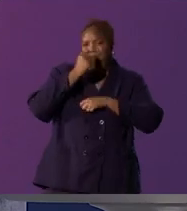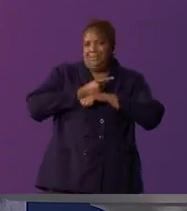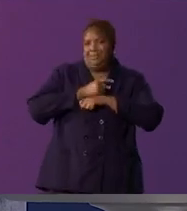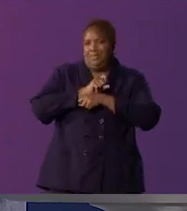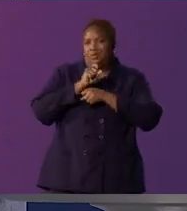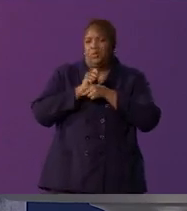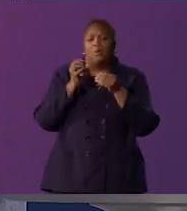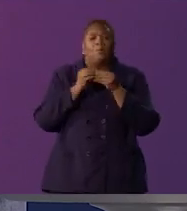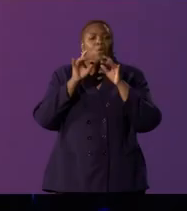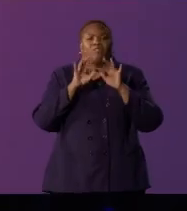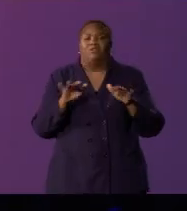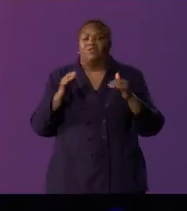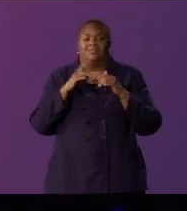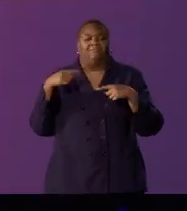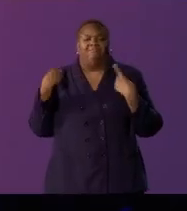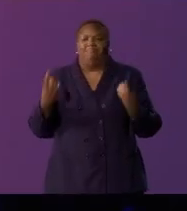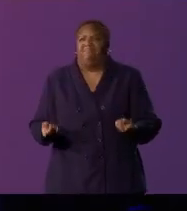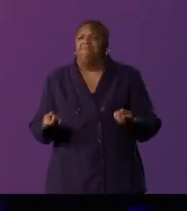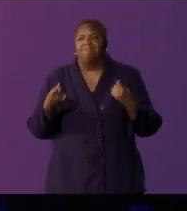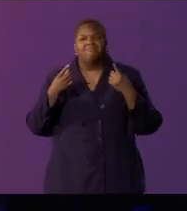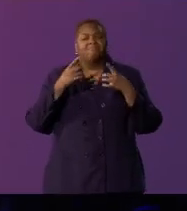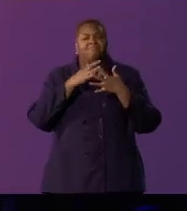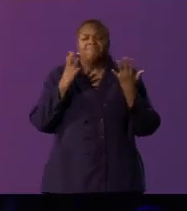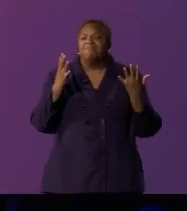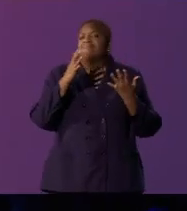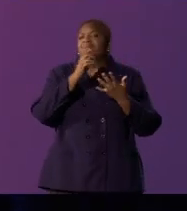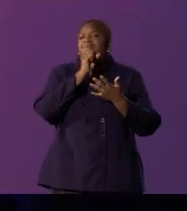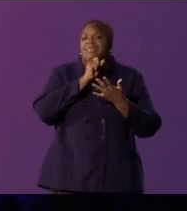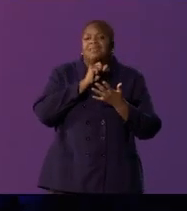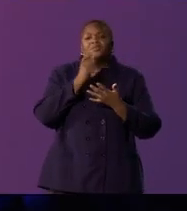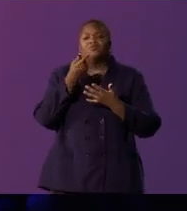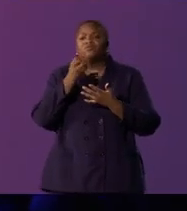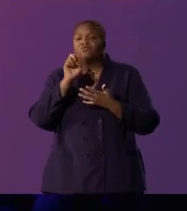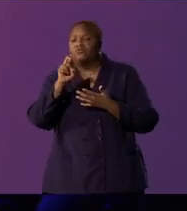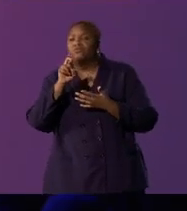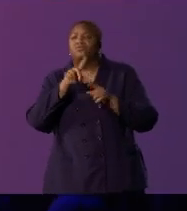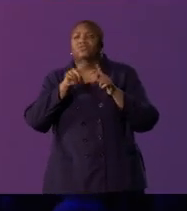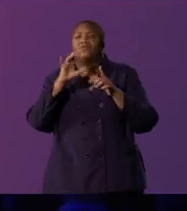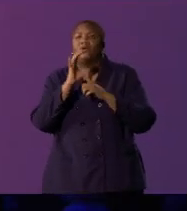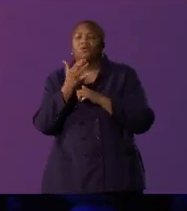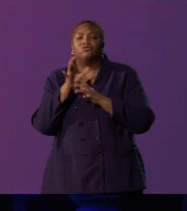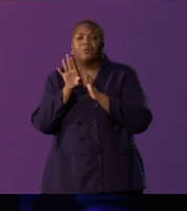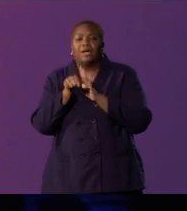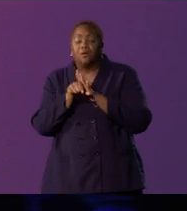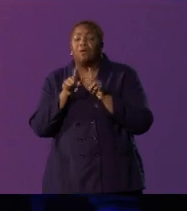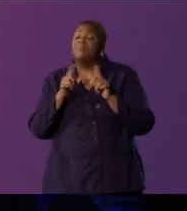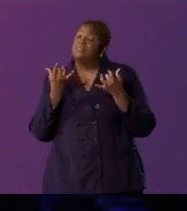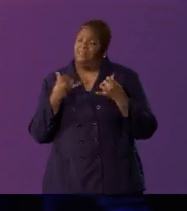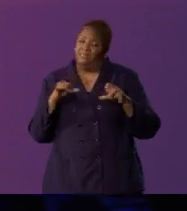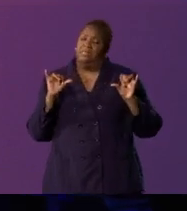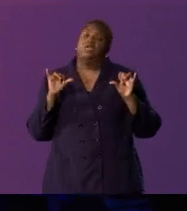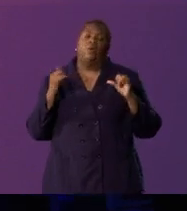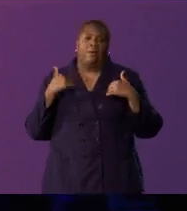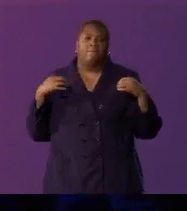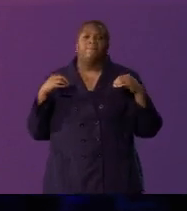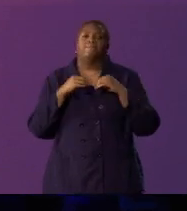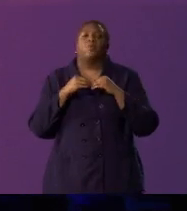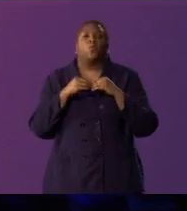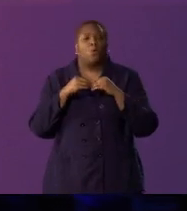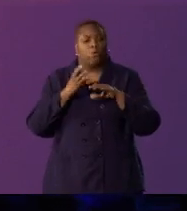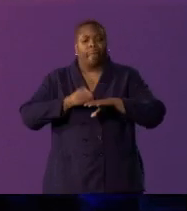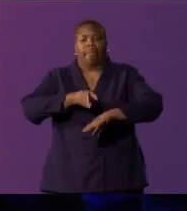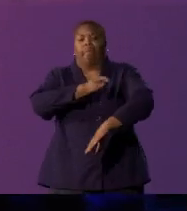are more diverse than ever across age, gender, cultural backgrounds, and yet we also know we still have a long way to go before